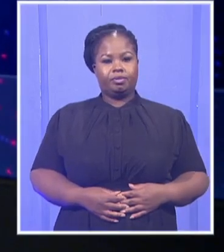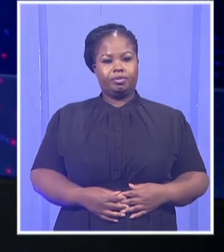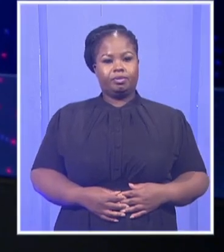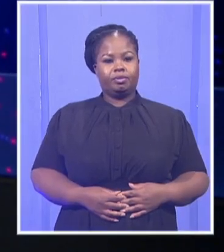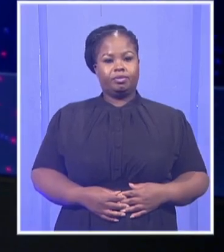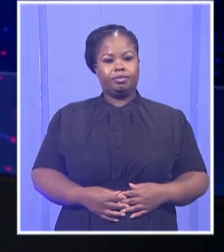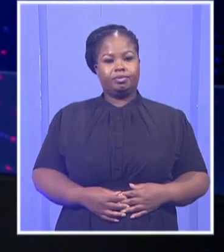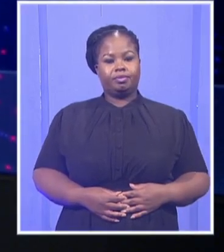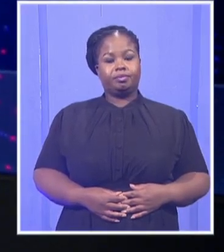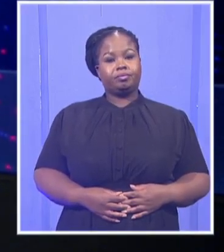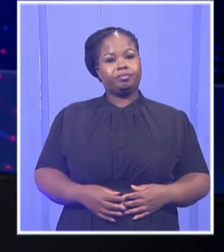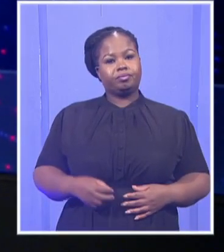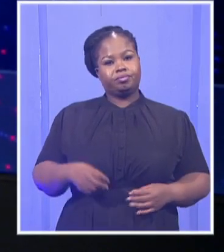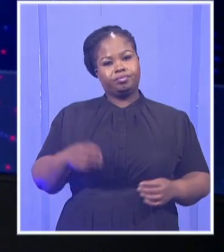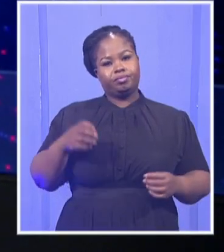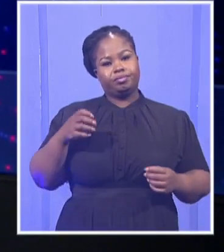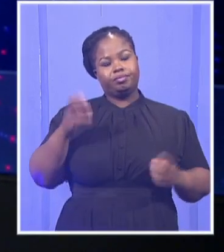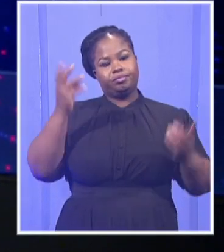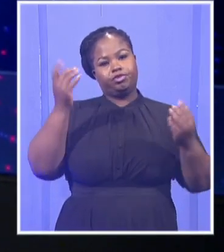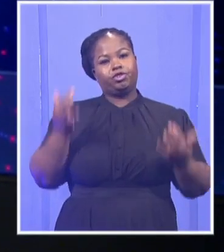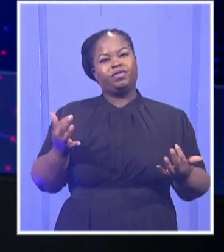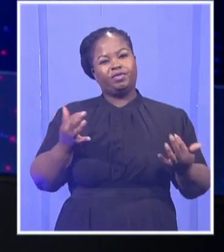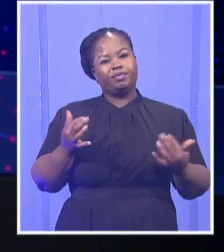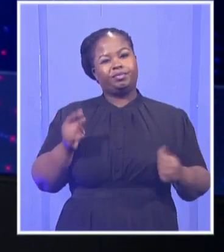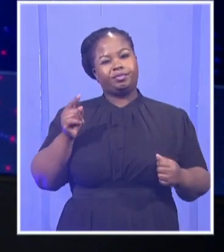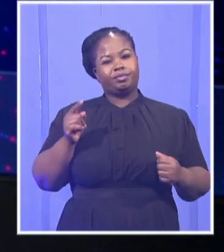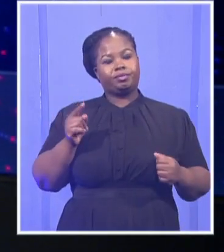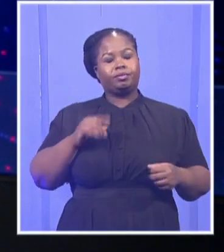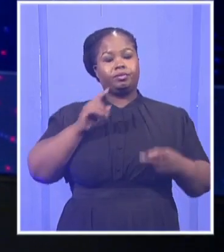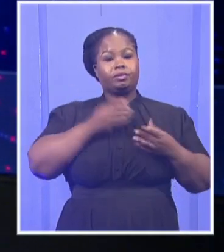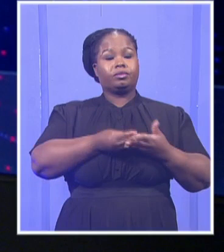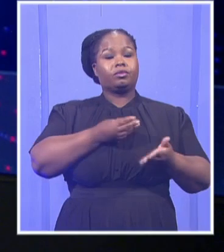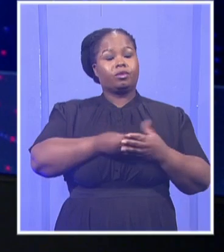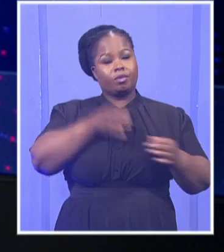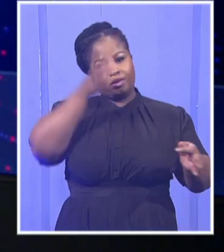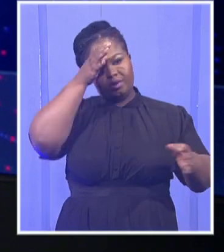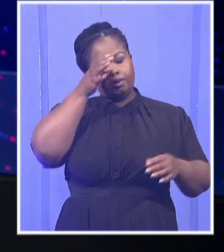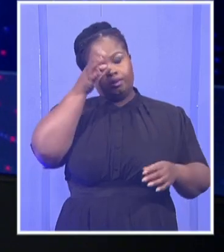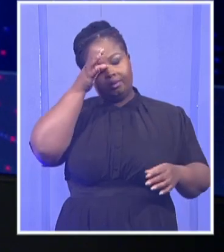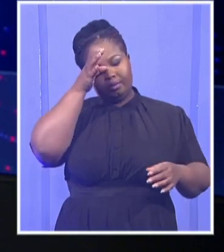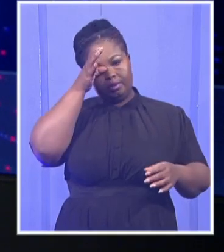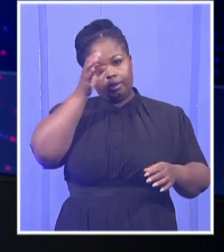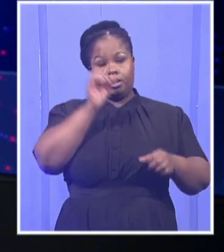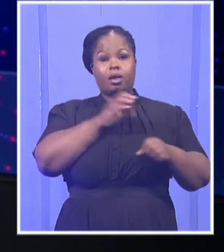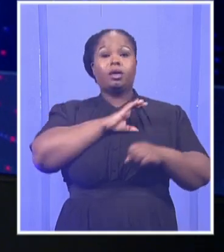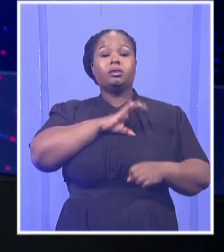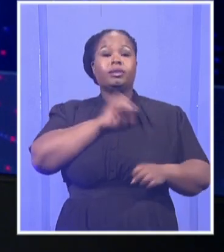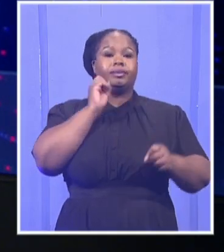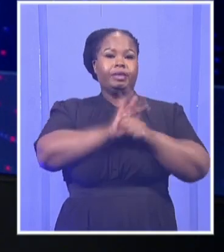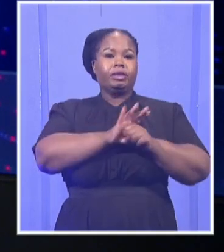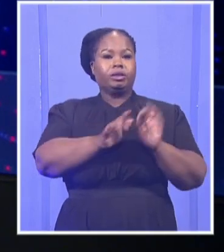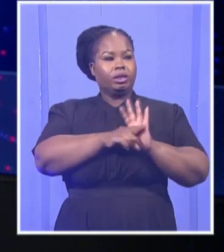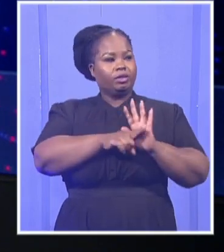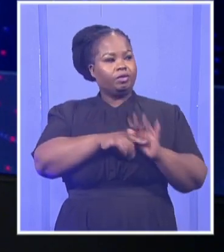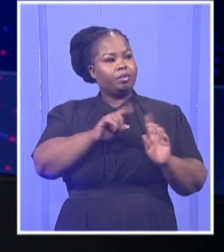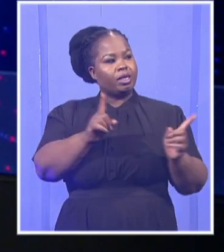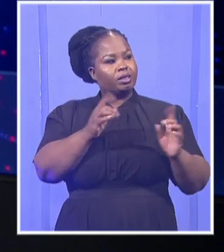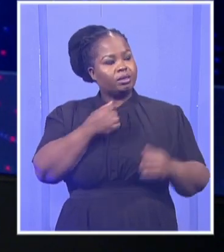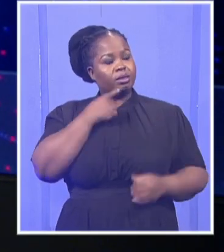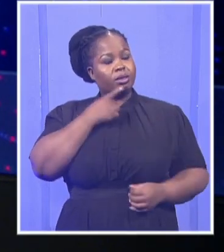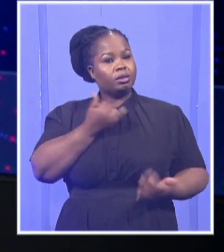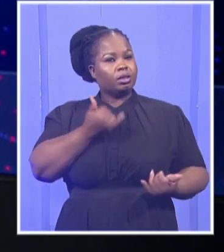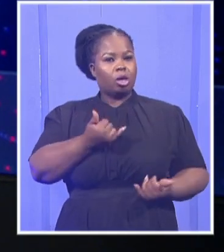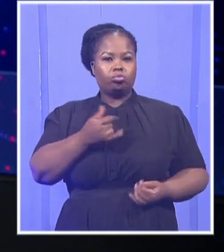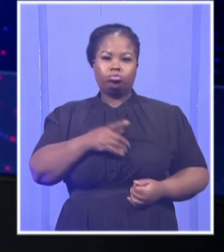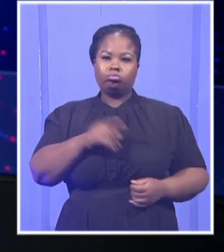Now, Chief Economist at Econometrix Azar Jammine says the latest rate hike will hurt indebted consumers, but says the current rates are not